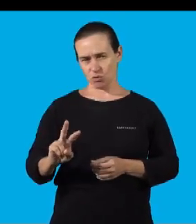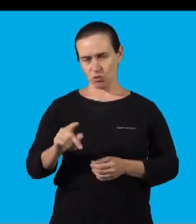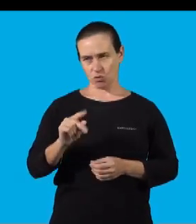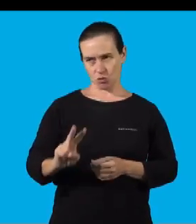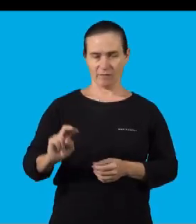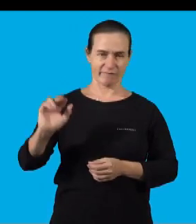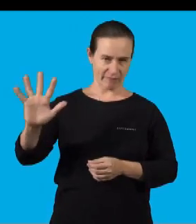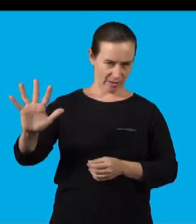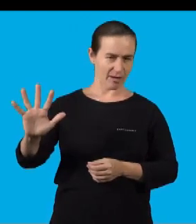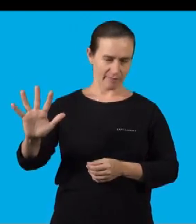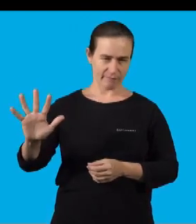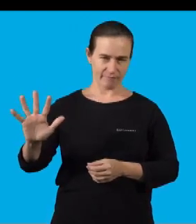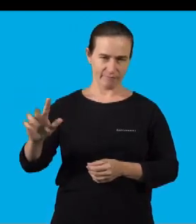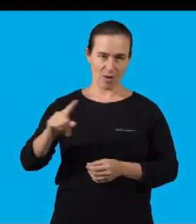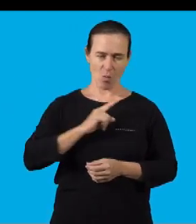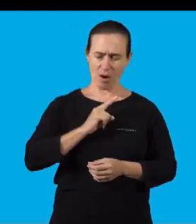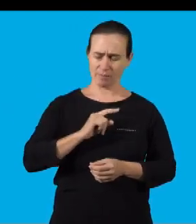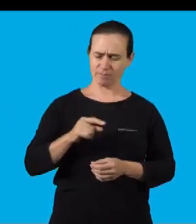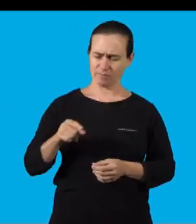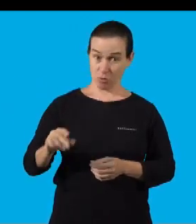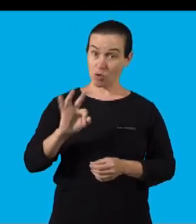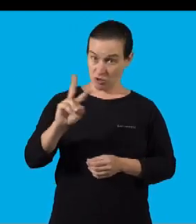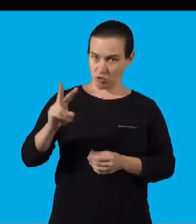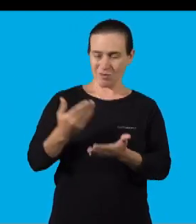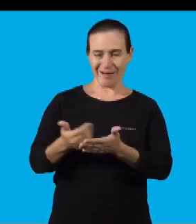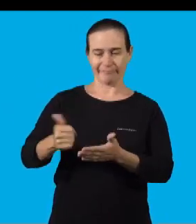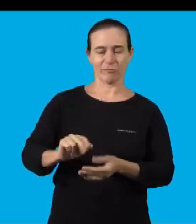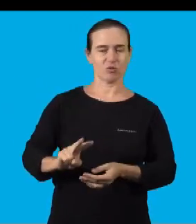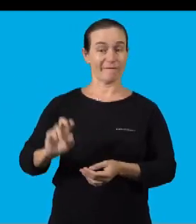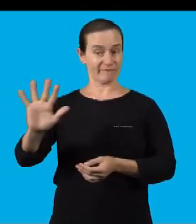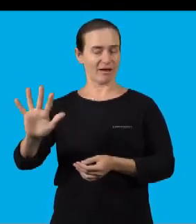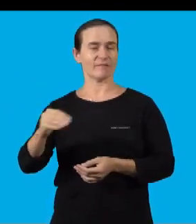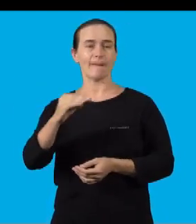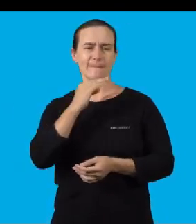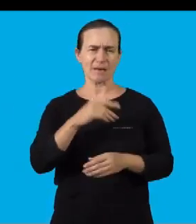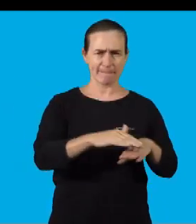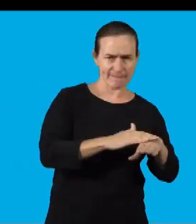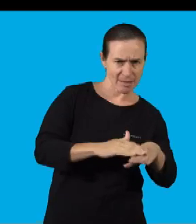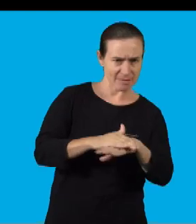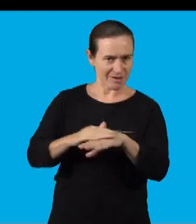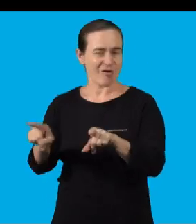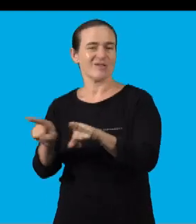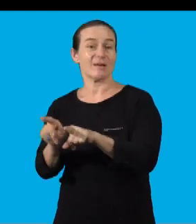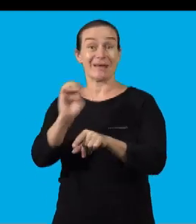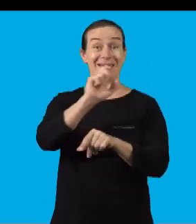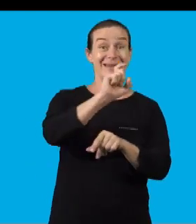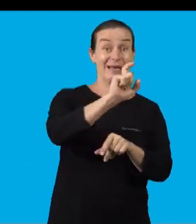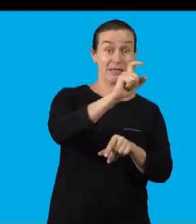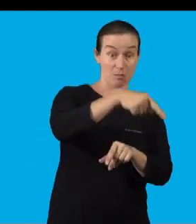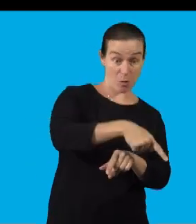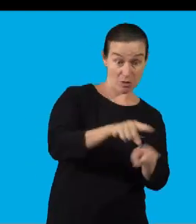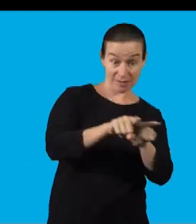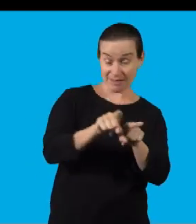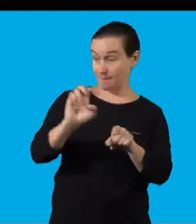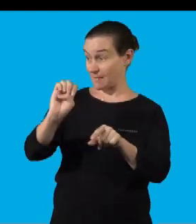2 exponent 5, and because the exponents are the same, that means the bases are equal, since as well these two powers